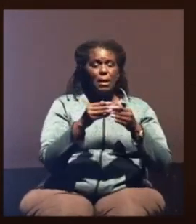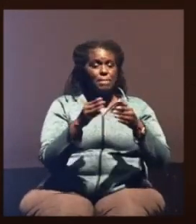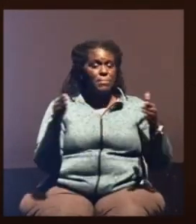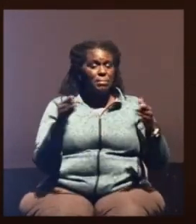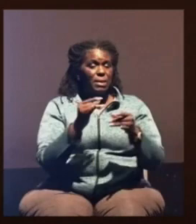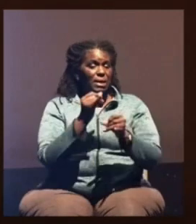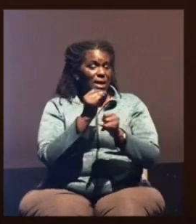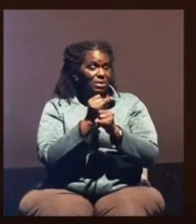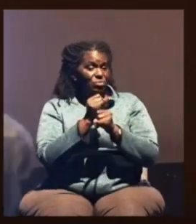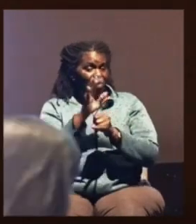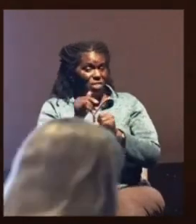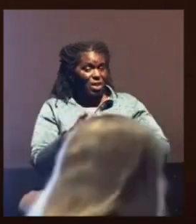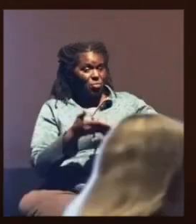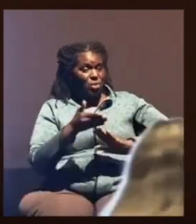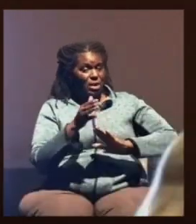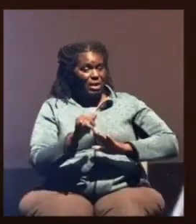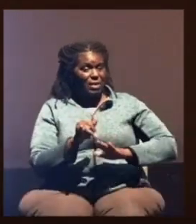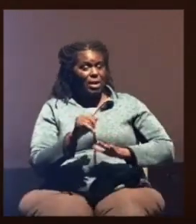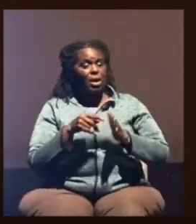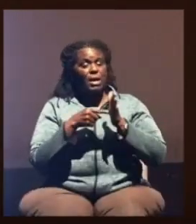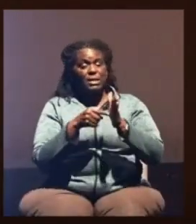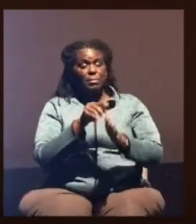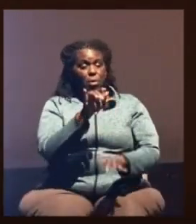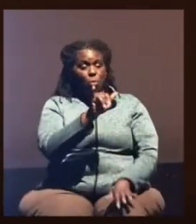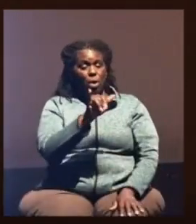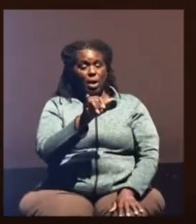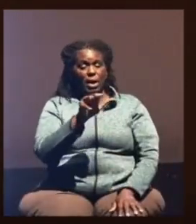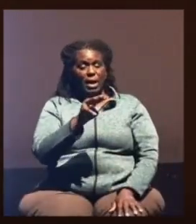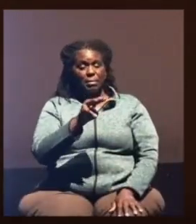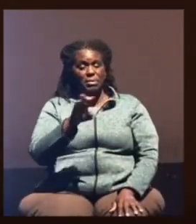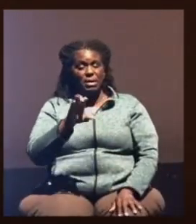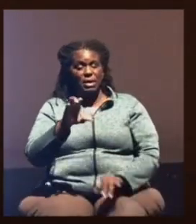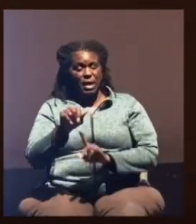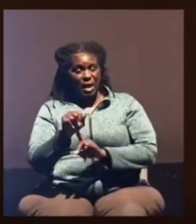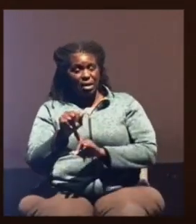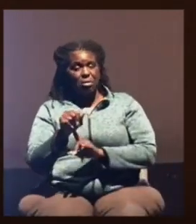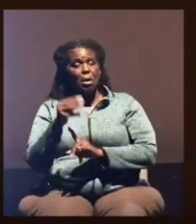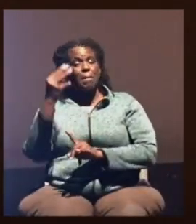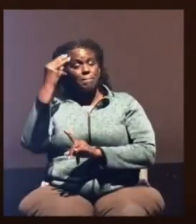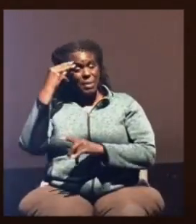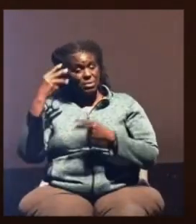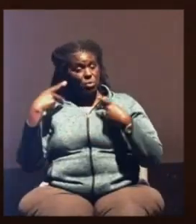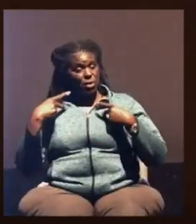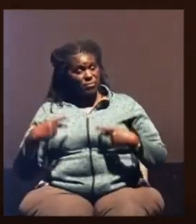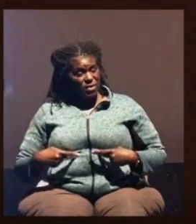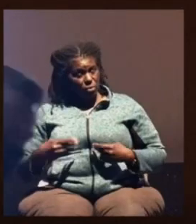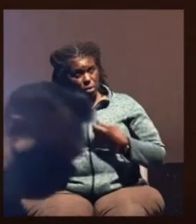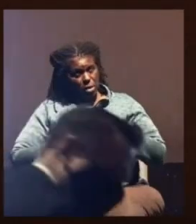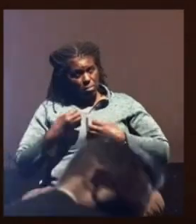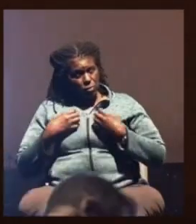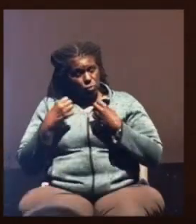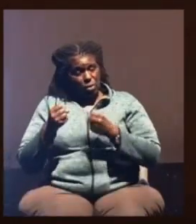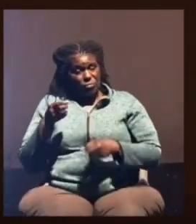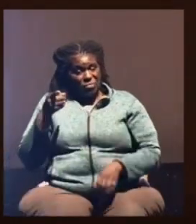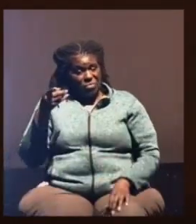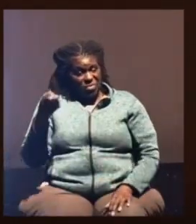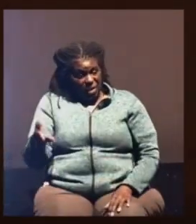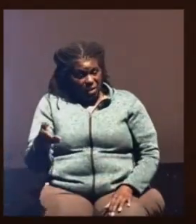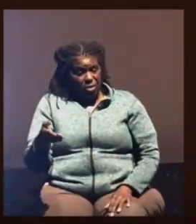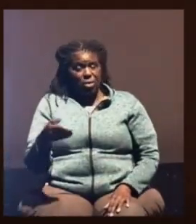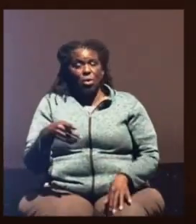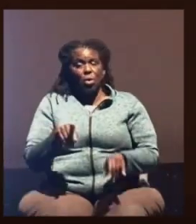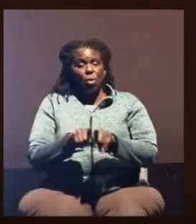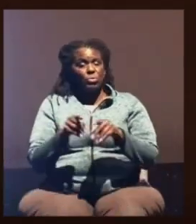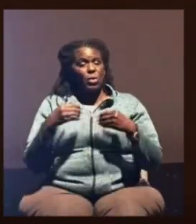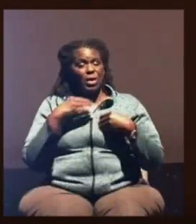are operating this way. The YMCA, as a source for mental and physical and emotional health, and plus they have